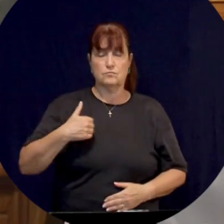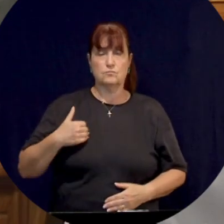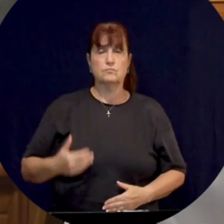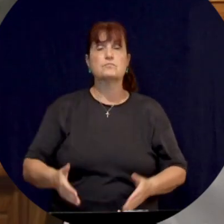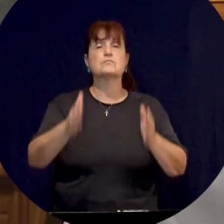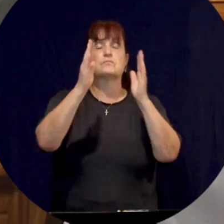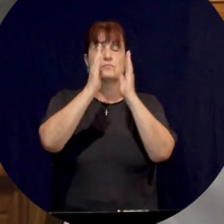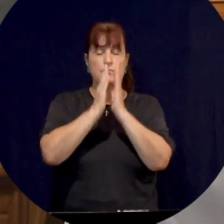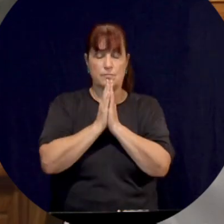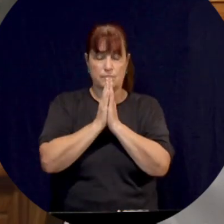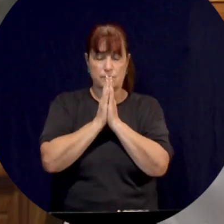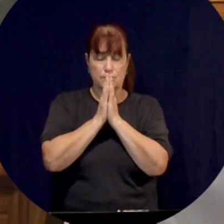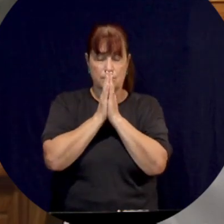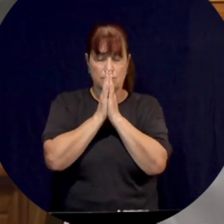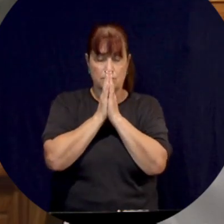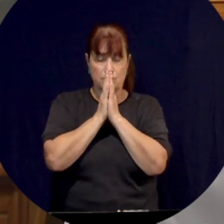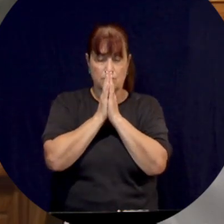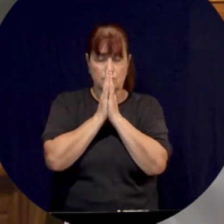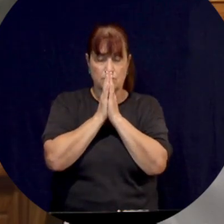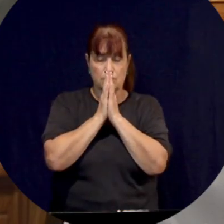the Holy Spirit.